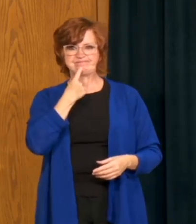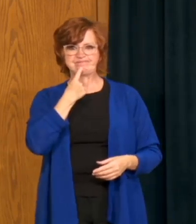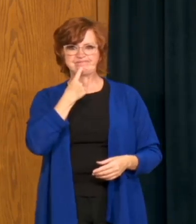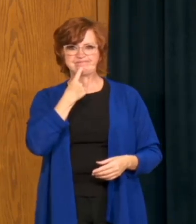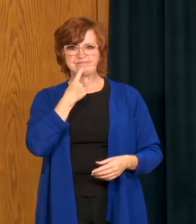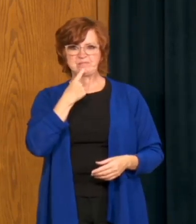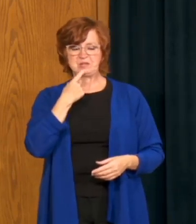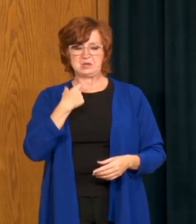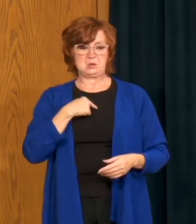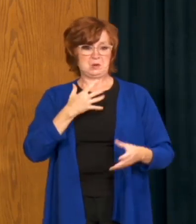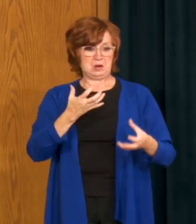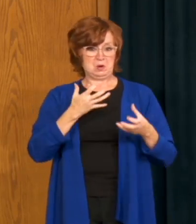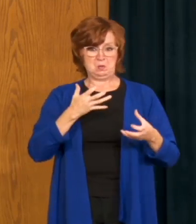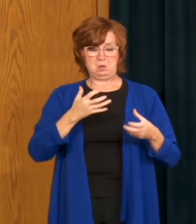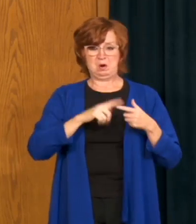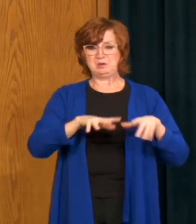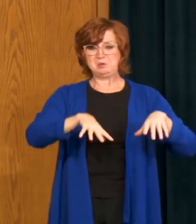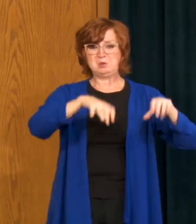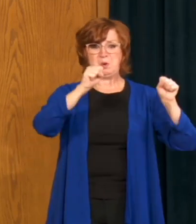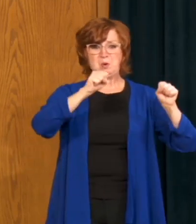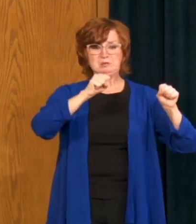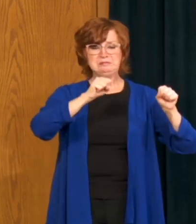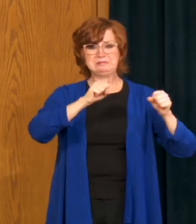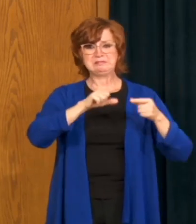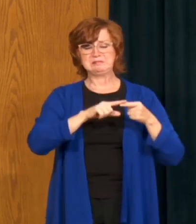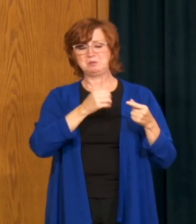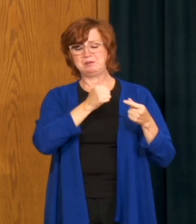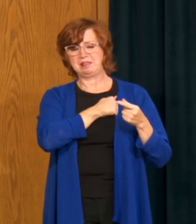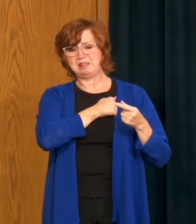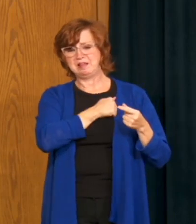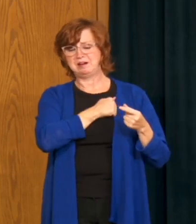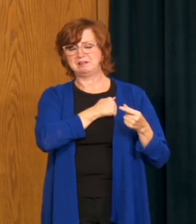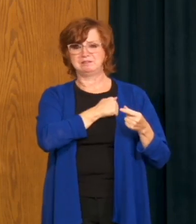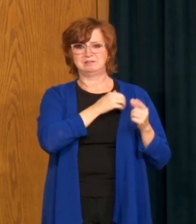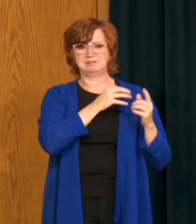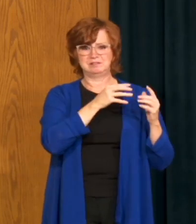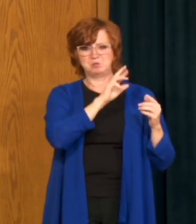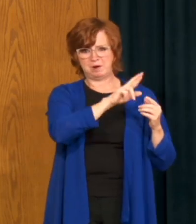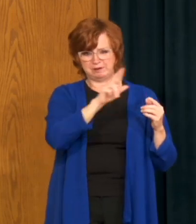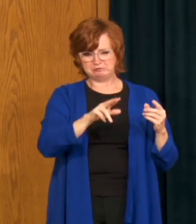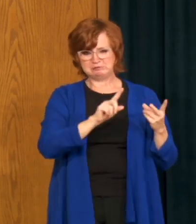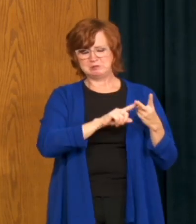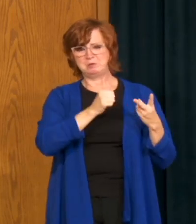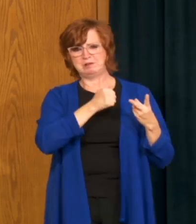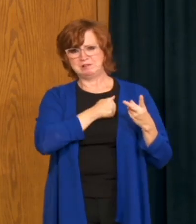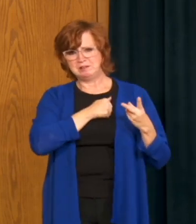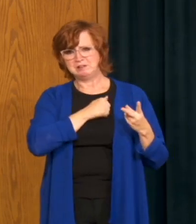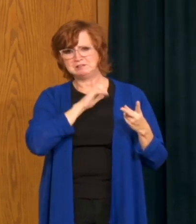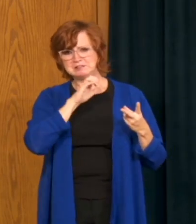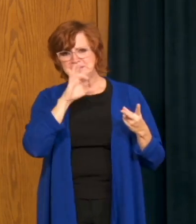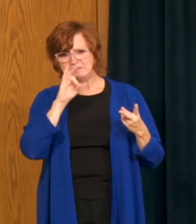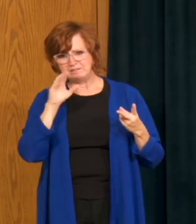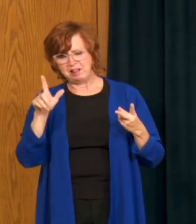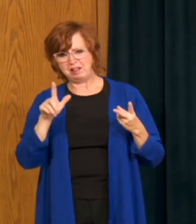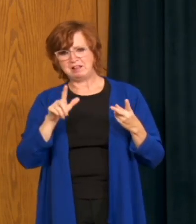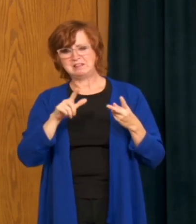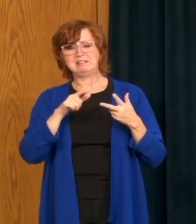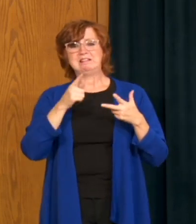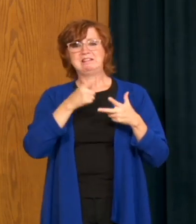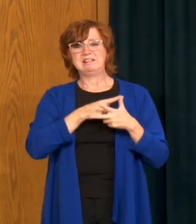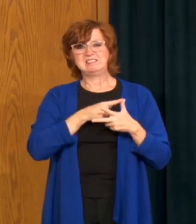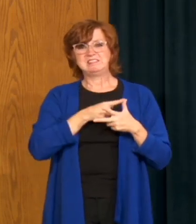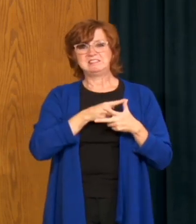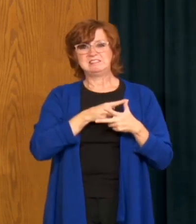in Regina, not only because we love our football team and we love the CFL, but we we most certainly felt that there